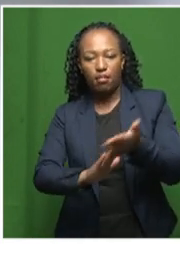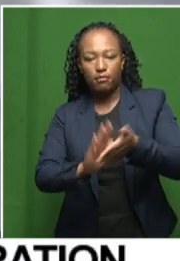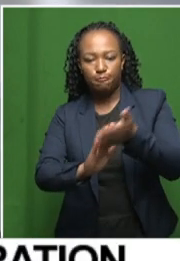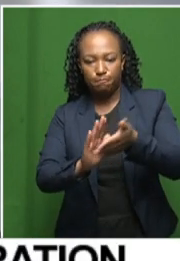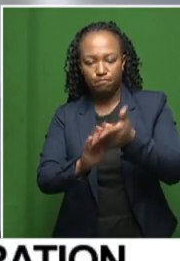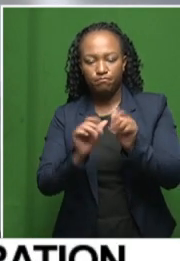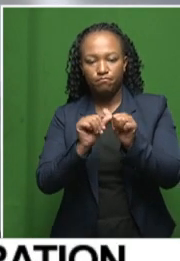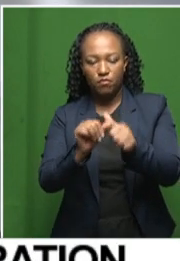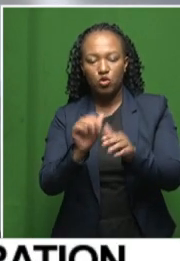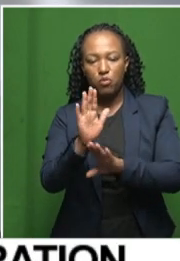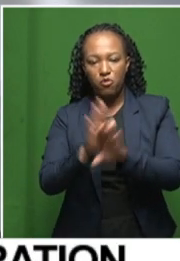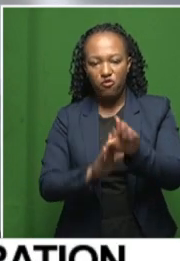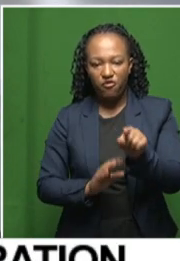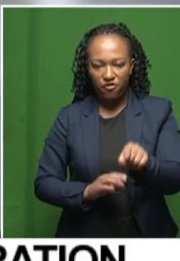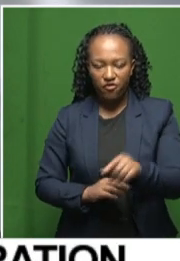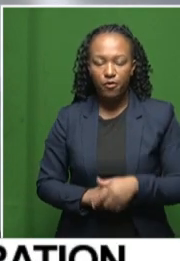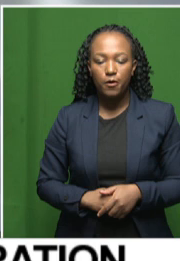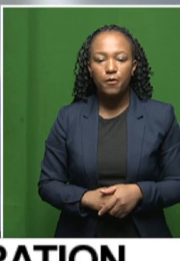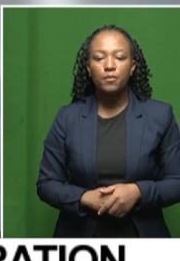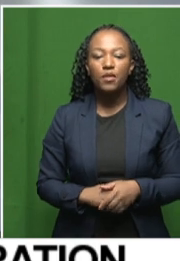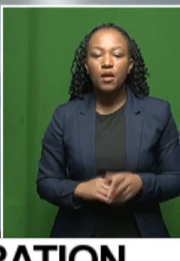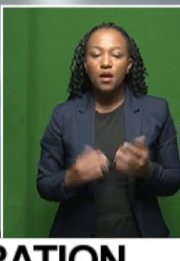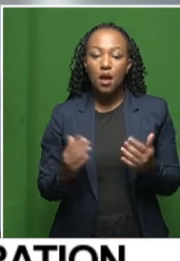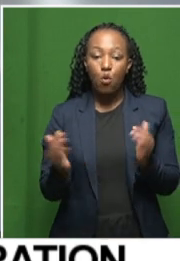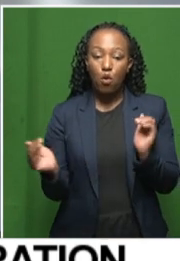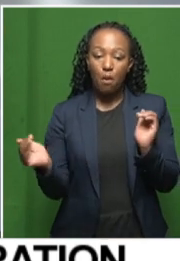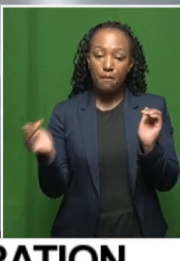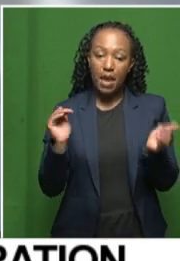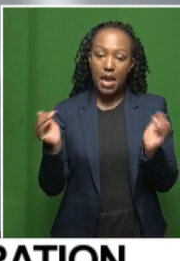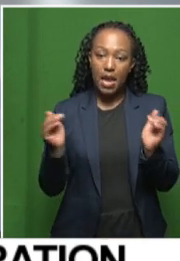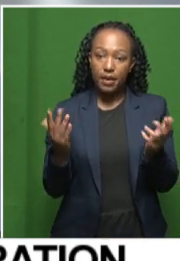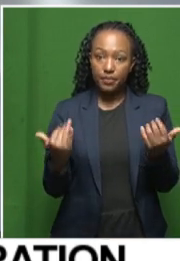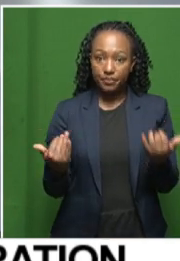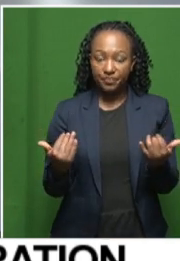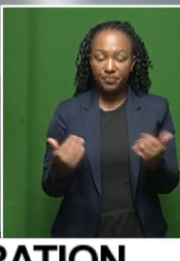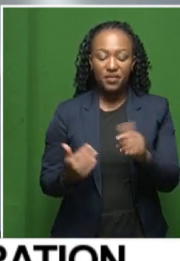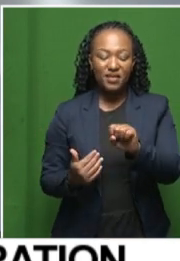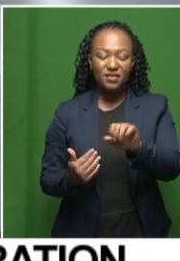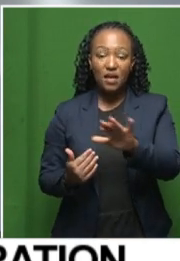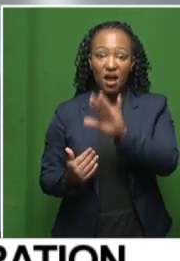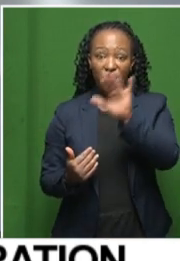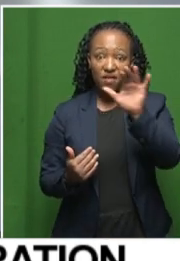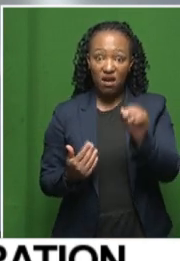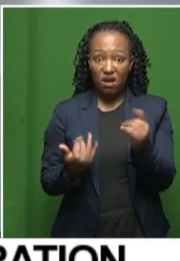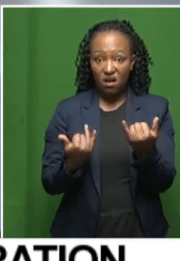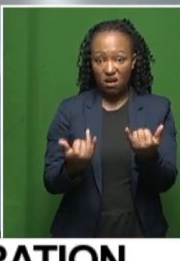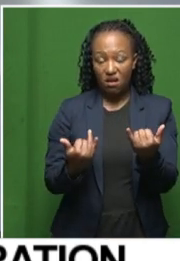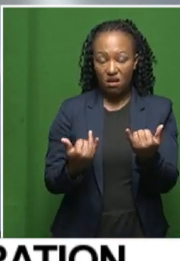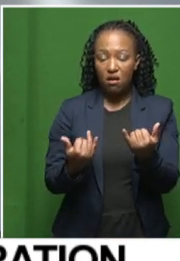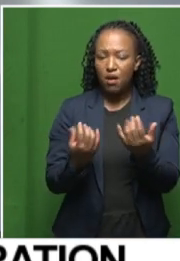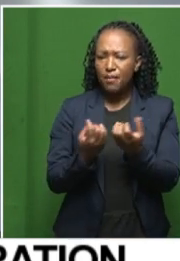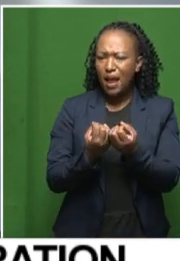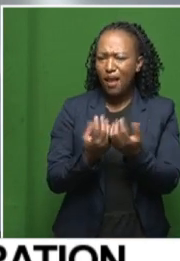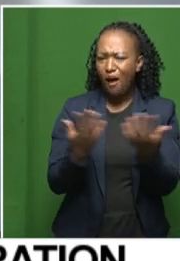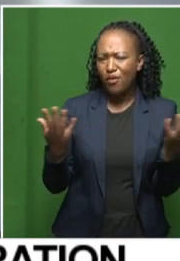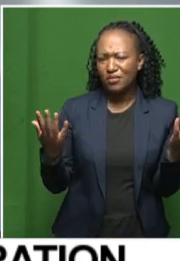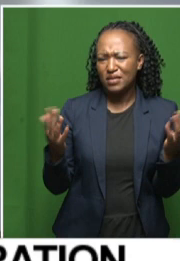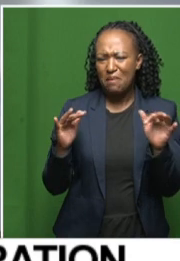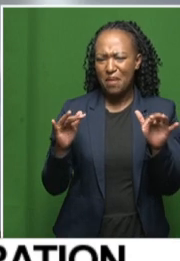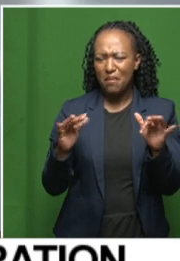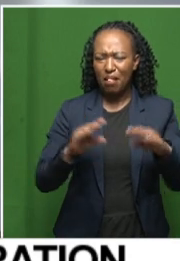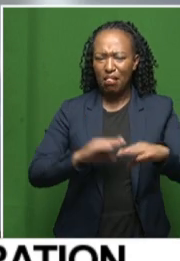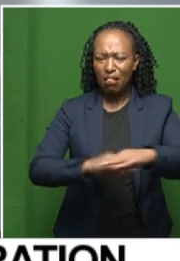at, comparisons, if we look at what's happening in South Africa at the moment, there is, of course, a lot of talk, a lot